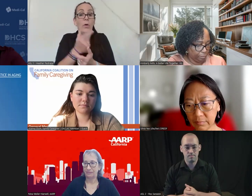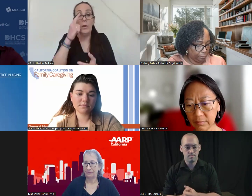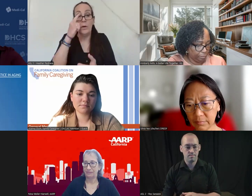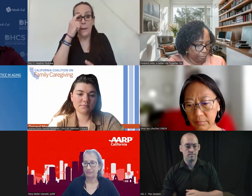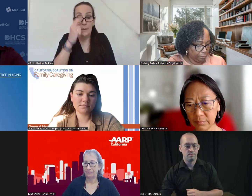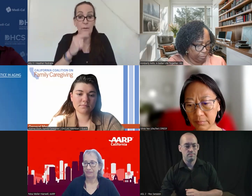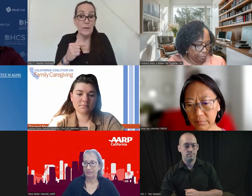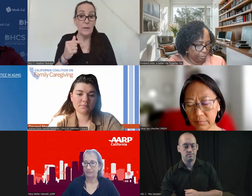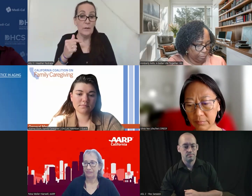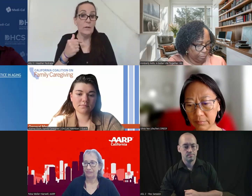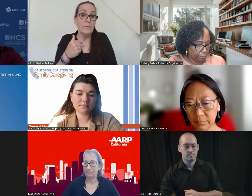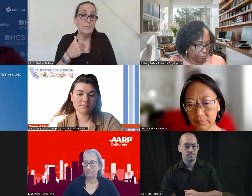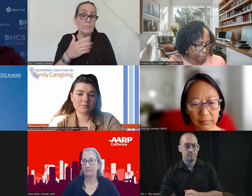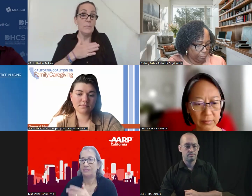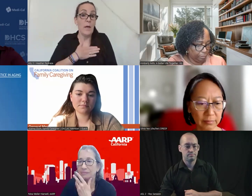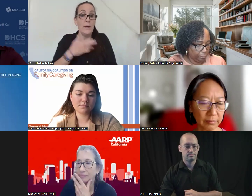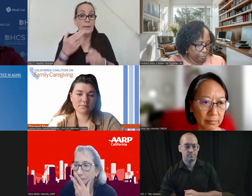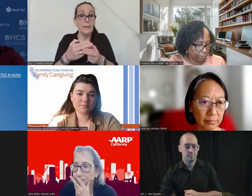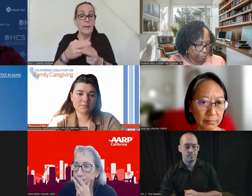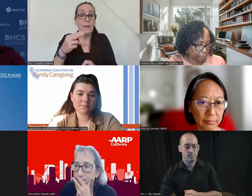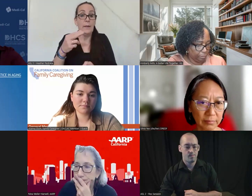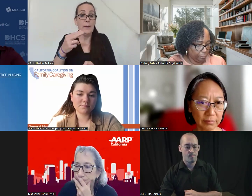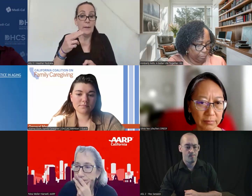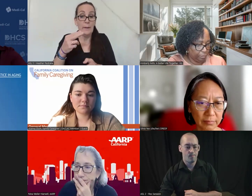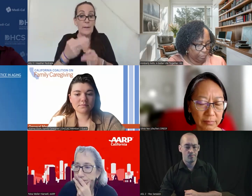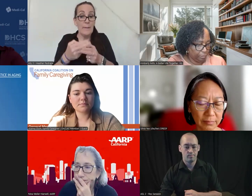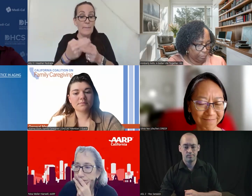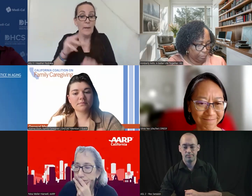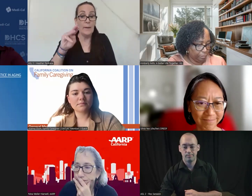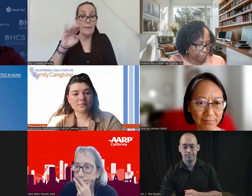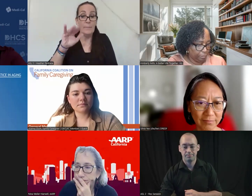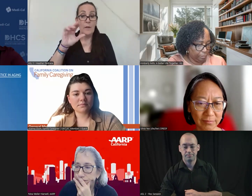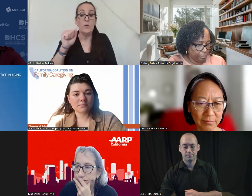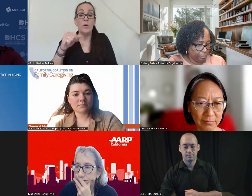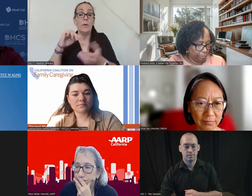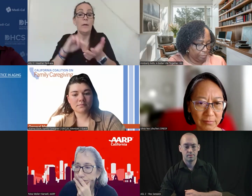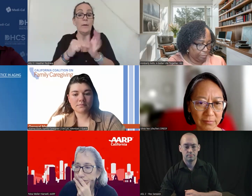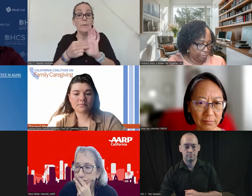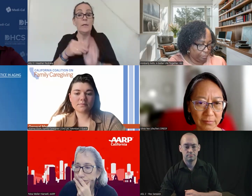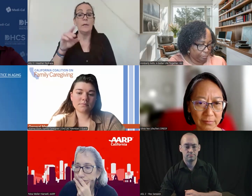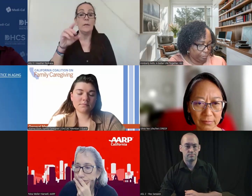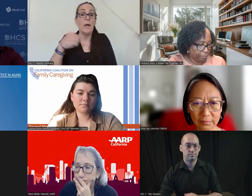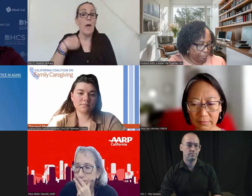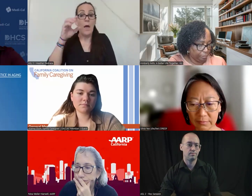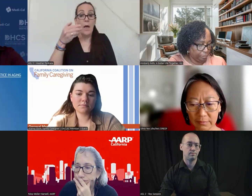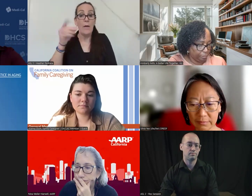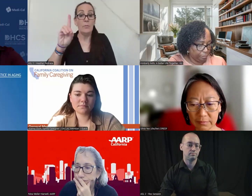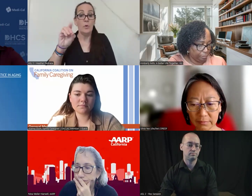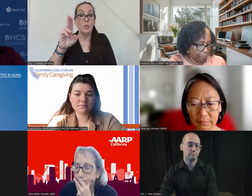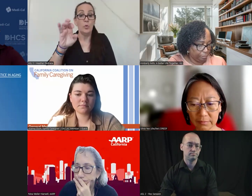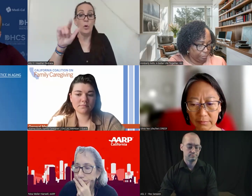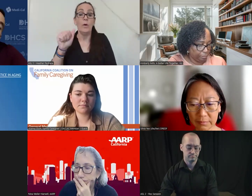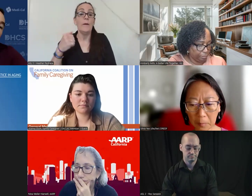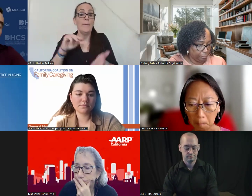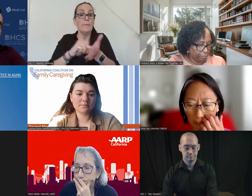My name is Michelle Rousey, and I'm a dual, which means I'm on Medi-Cal and Medicare, and I am under managed